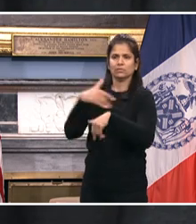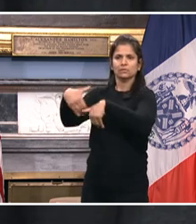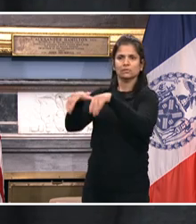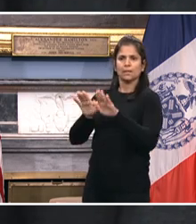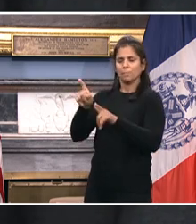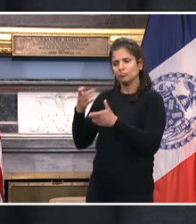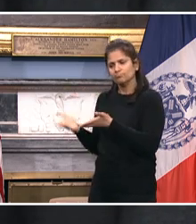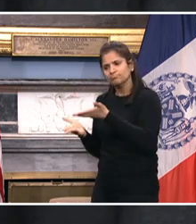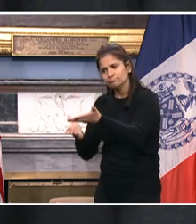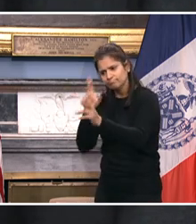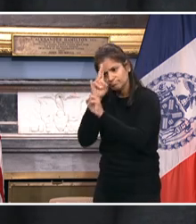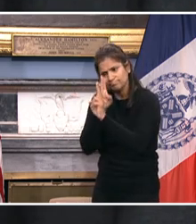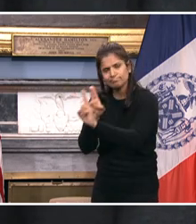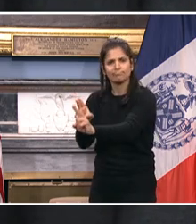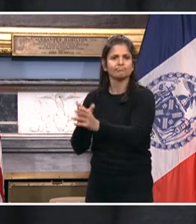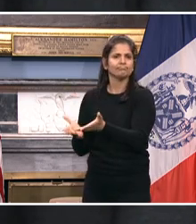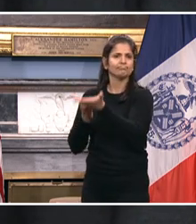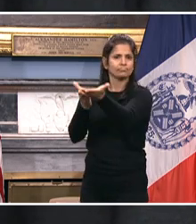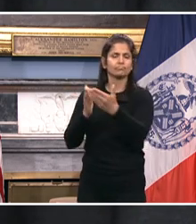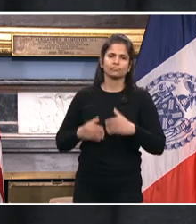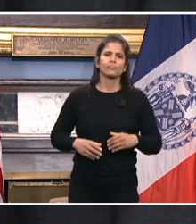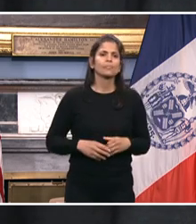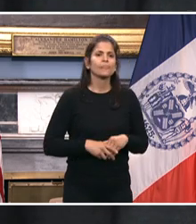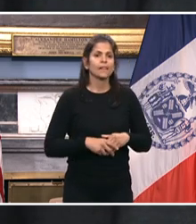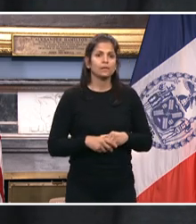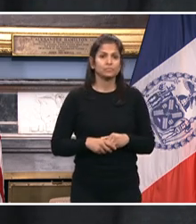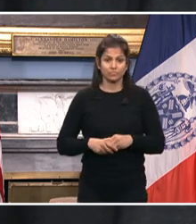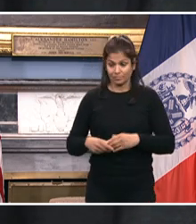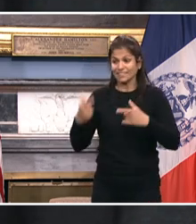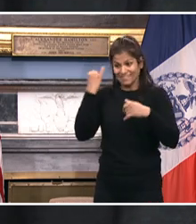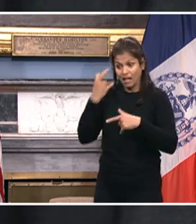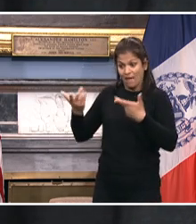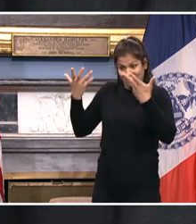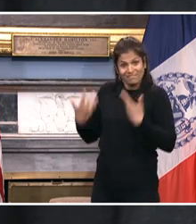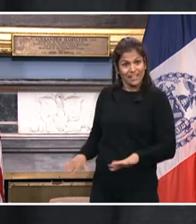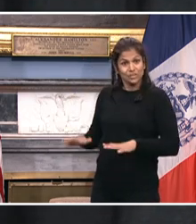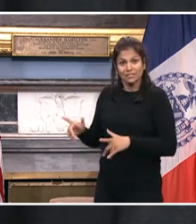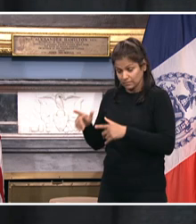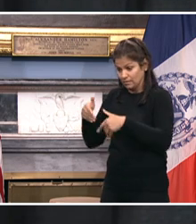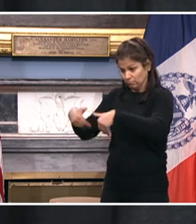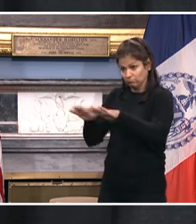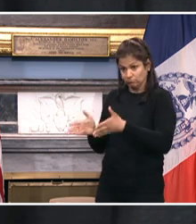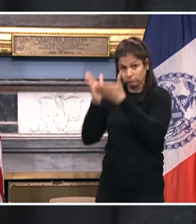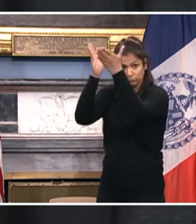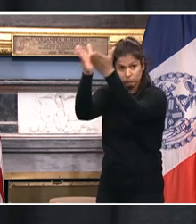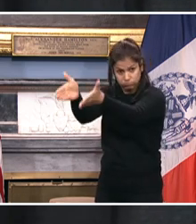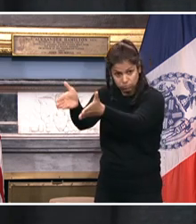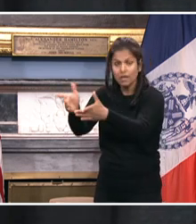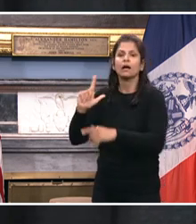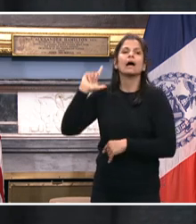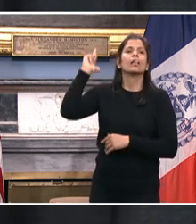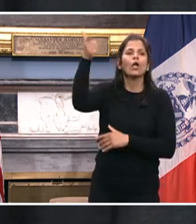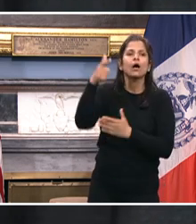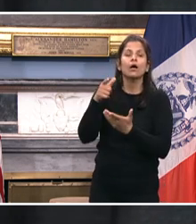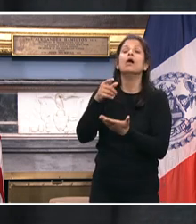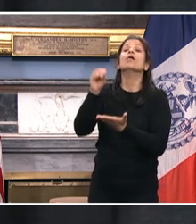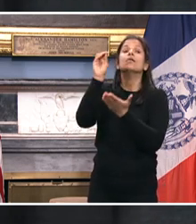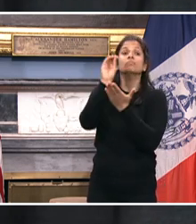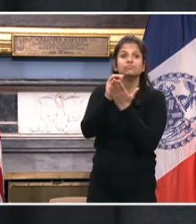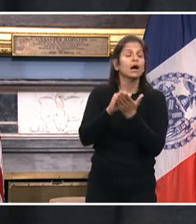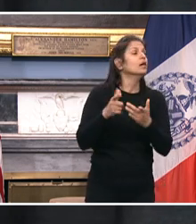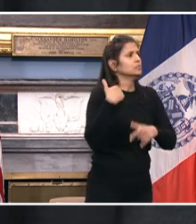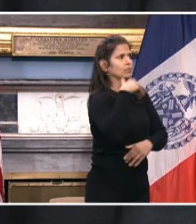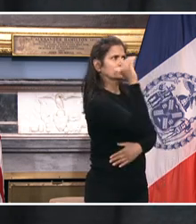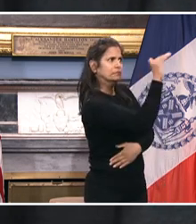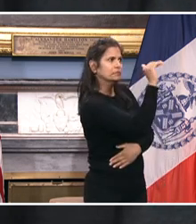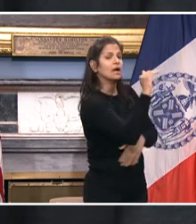there's just been, unfortunately, more people passing away, including those who are not claimed by any family, that's what's been happening at